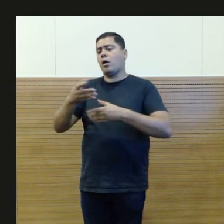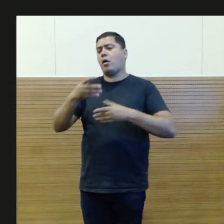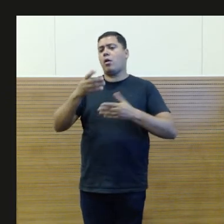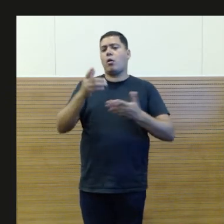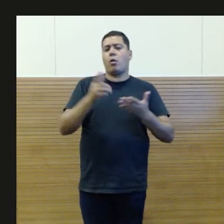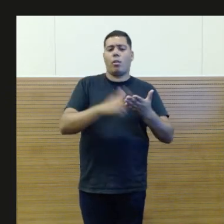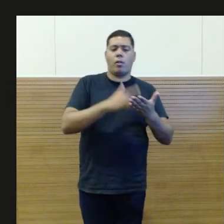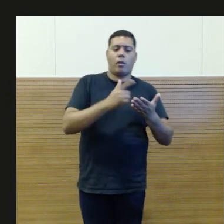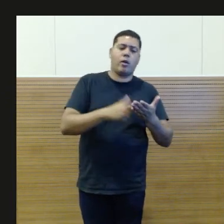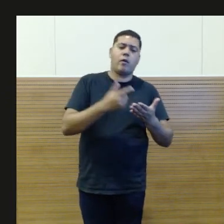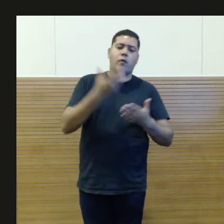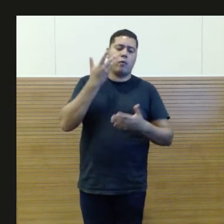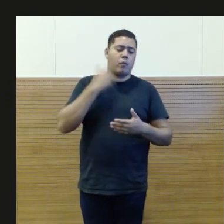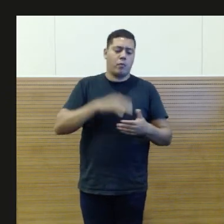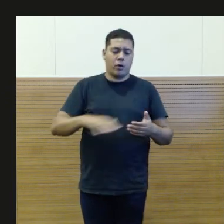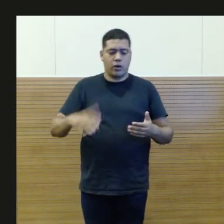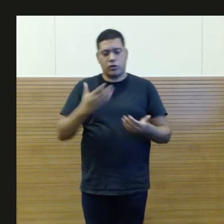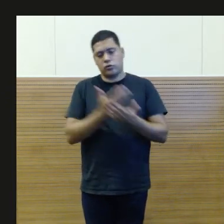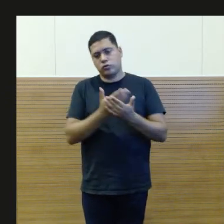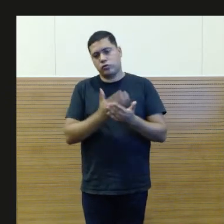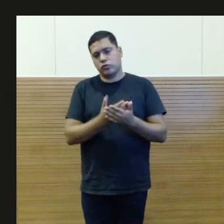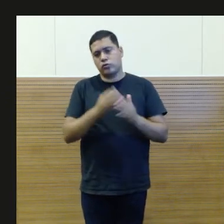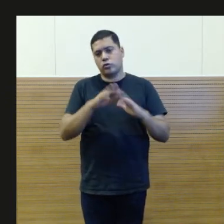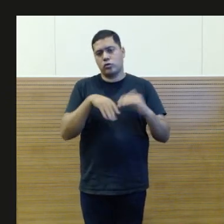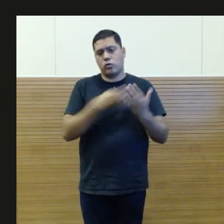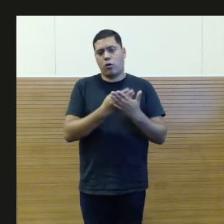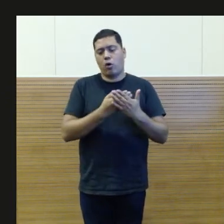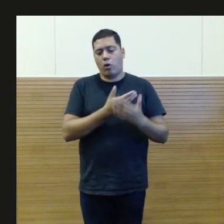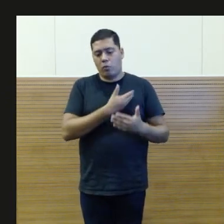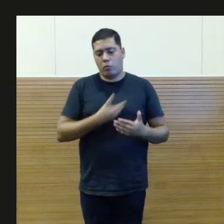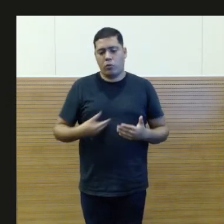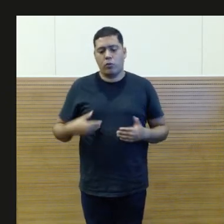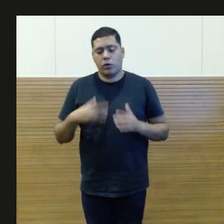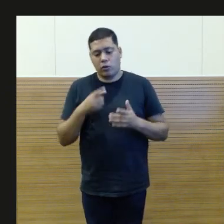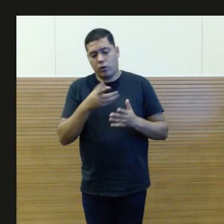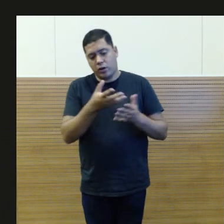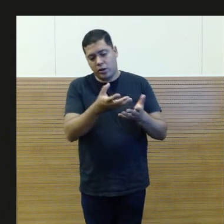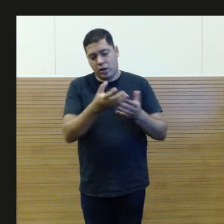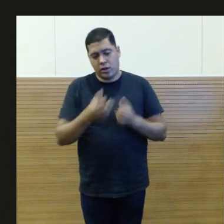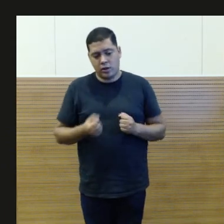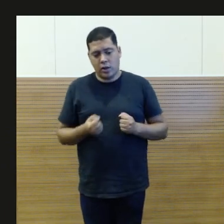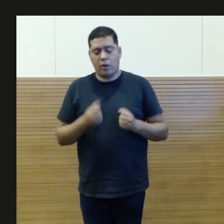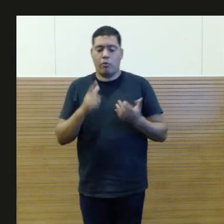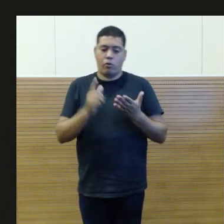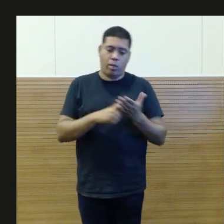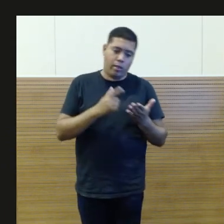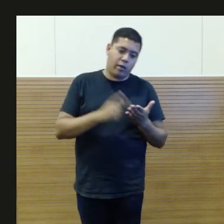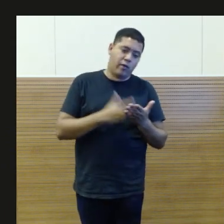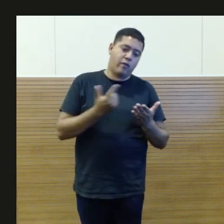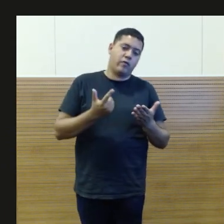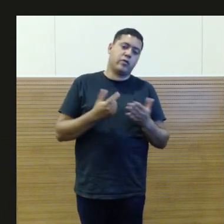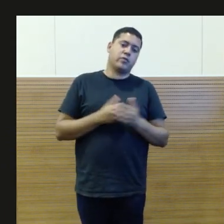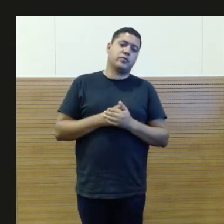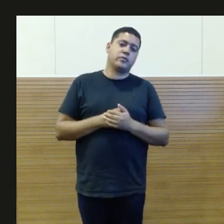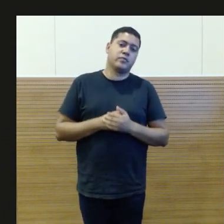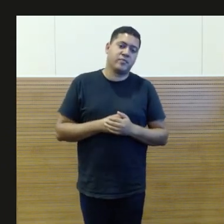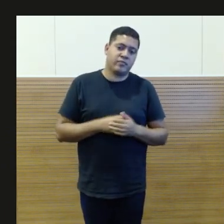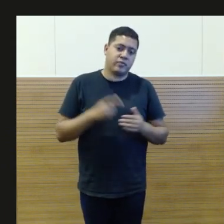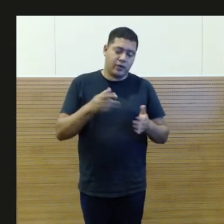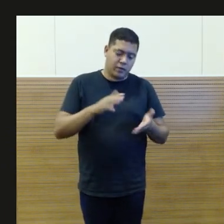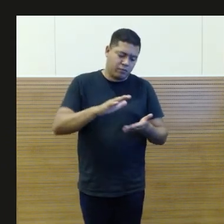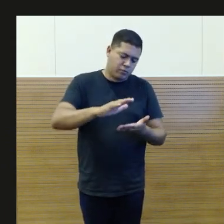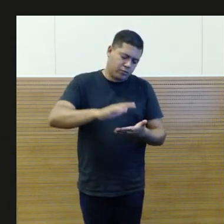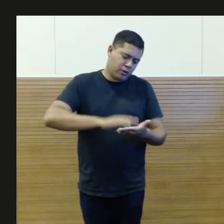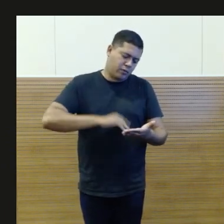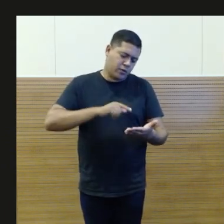here in the Ministry of Health. Well, we were able to put in practice the restriction to sales of ultra processed food, prioritizing in